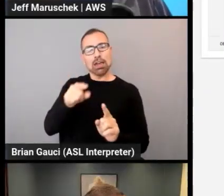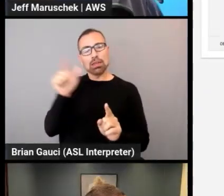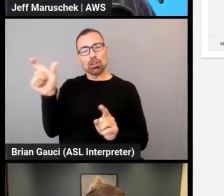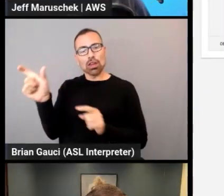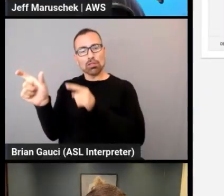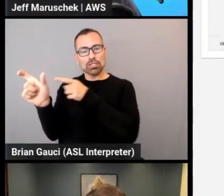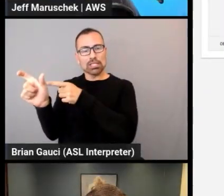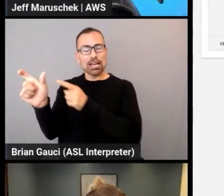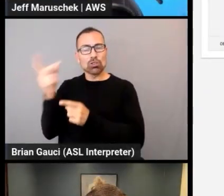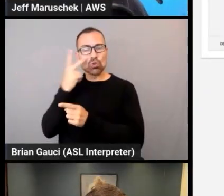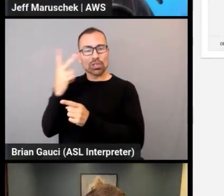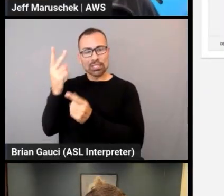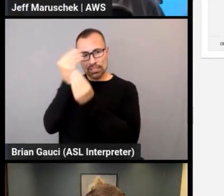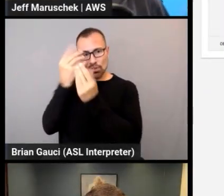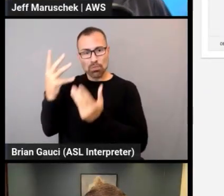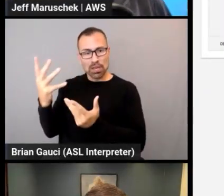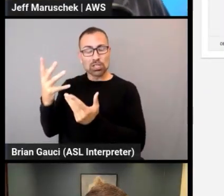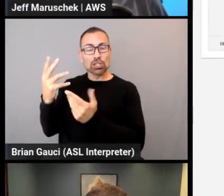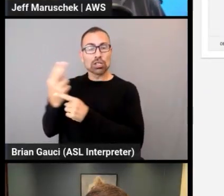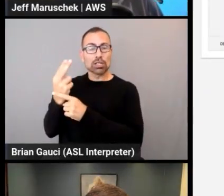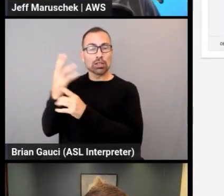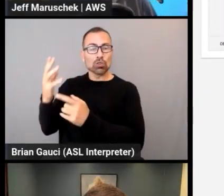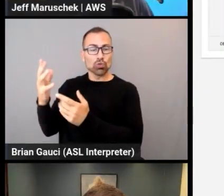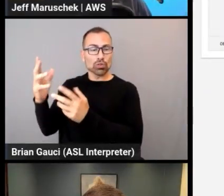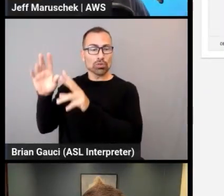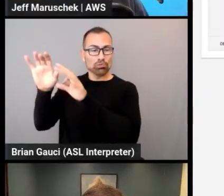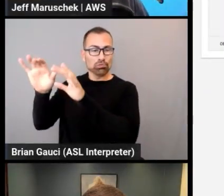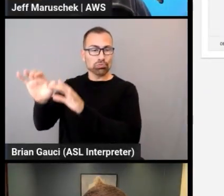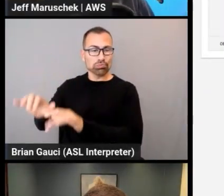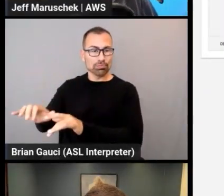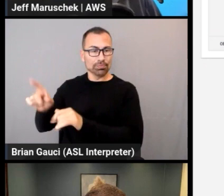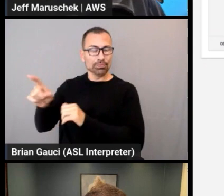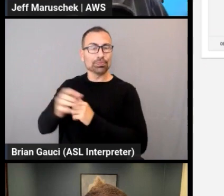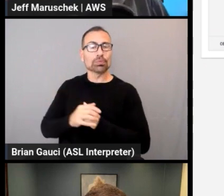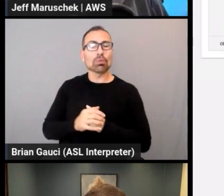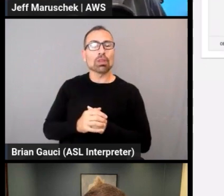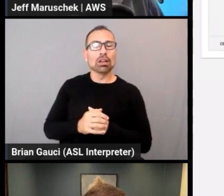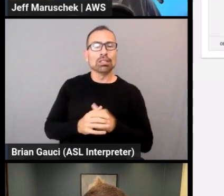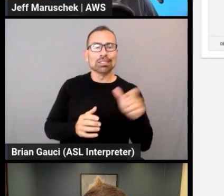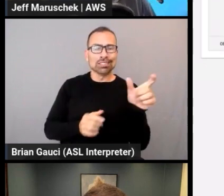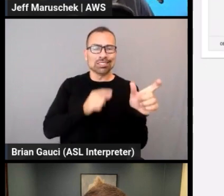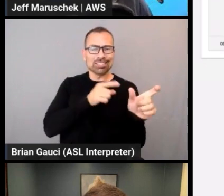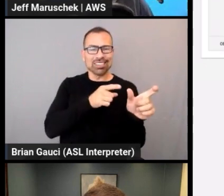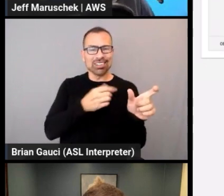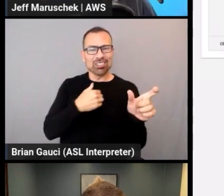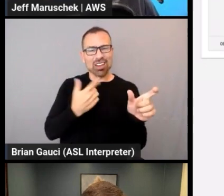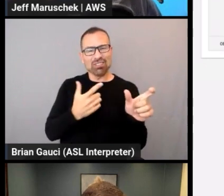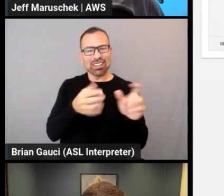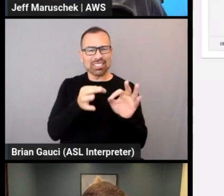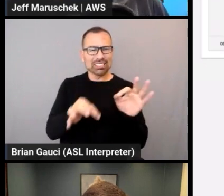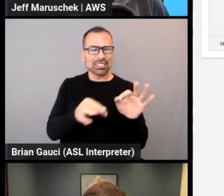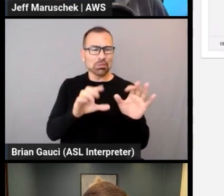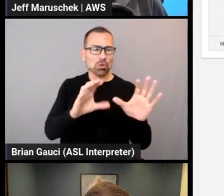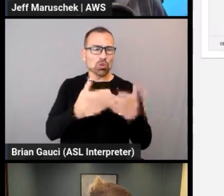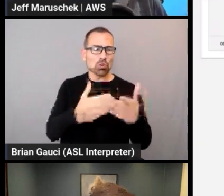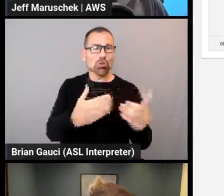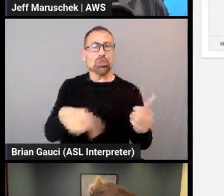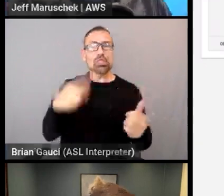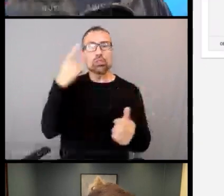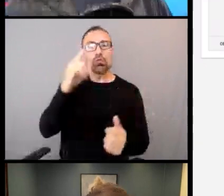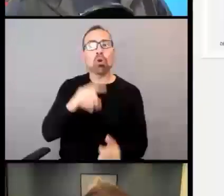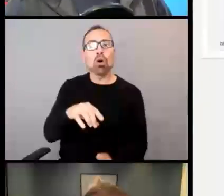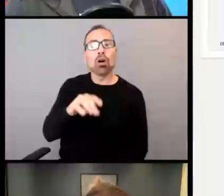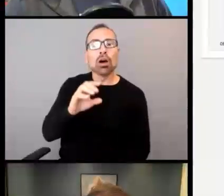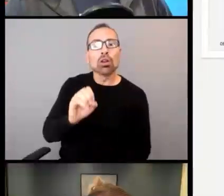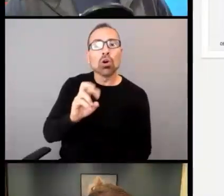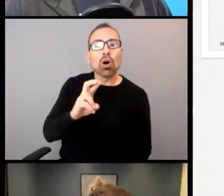from the user with the request. And so in here, you just have like a simple group. This is for an OIDC instance, and